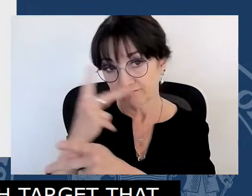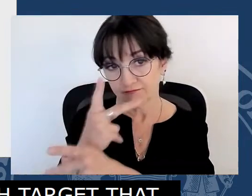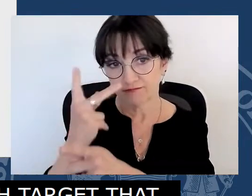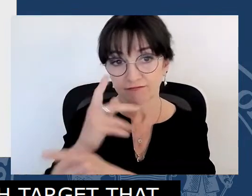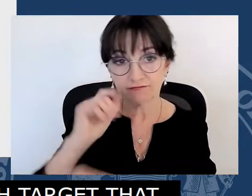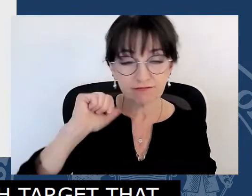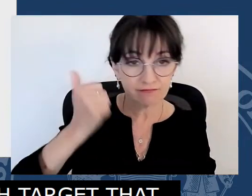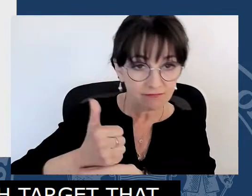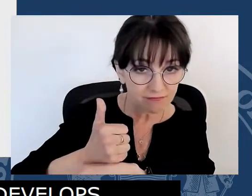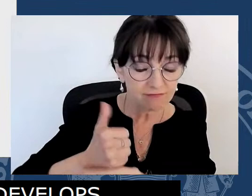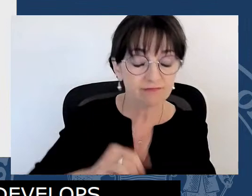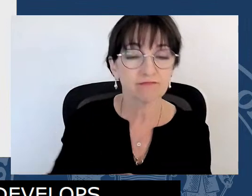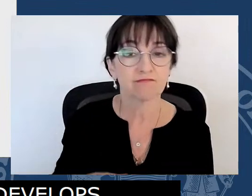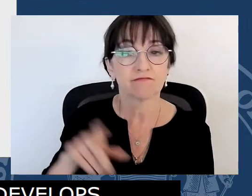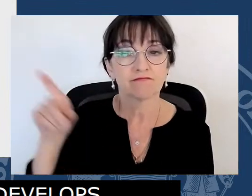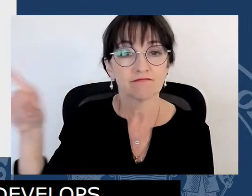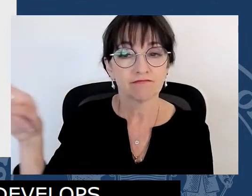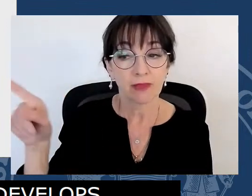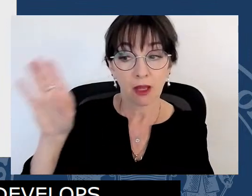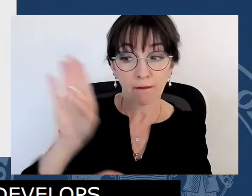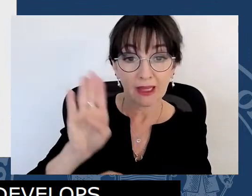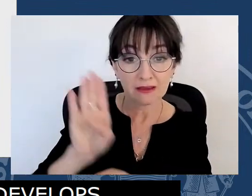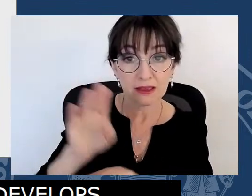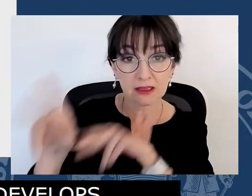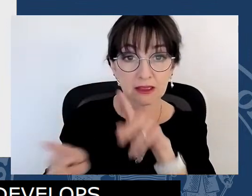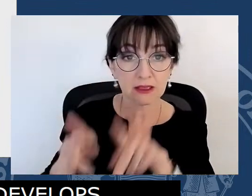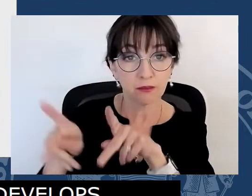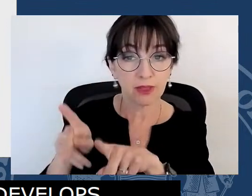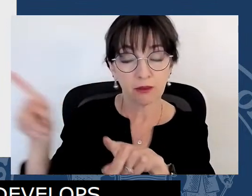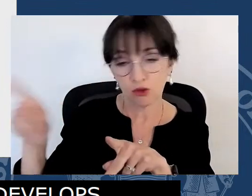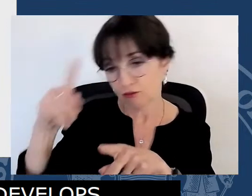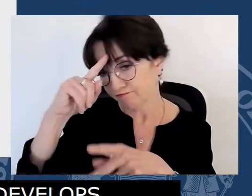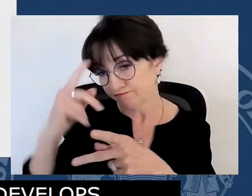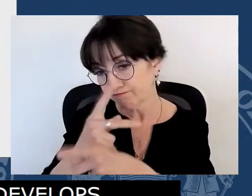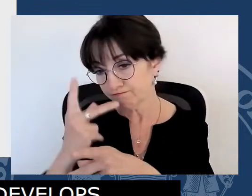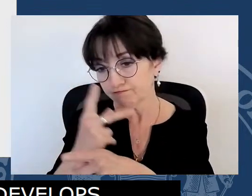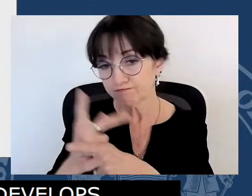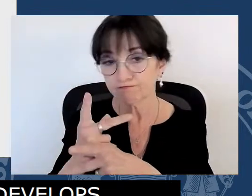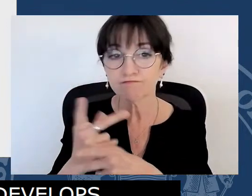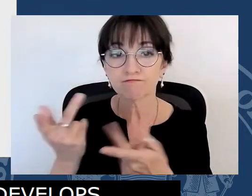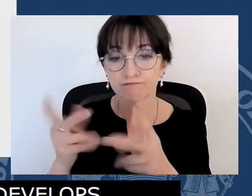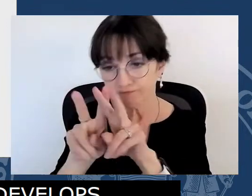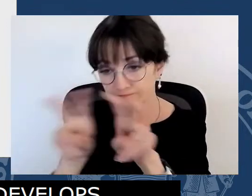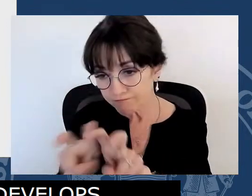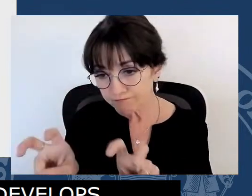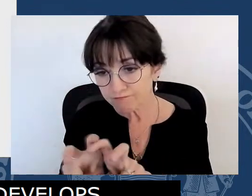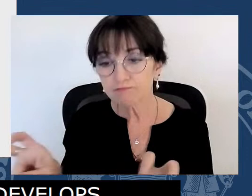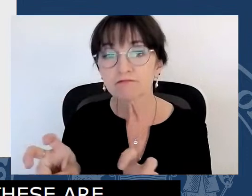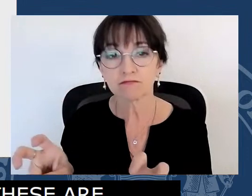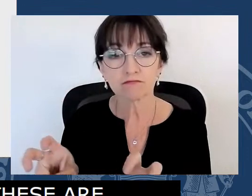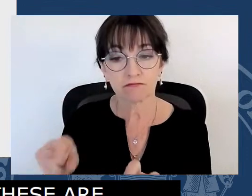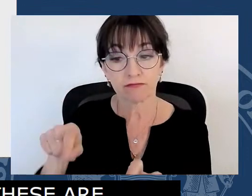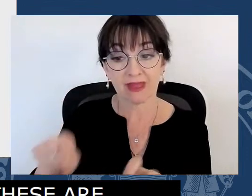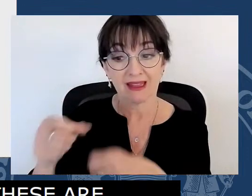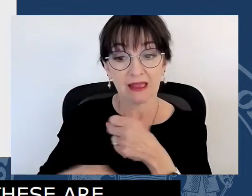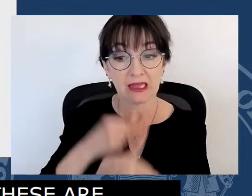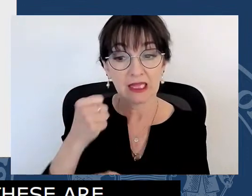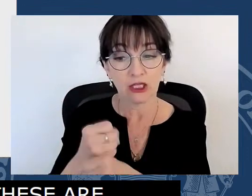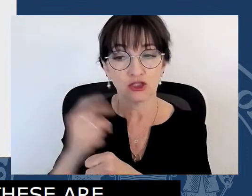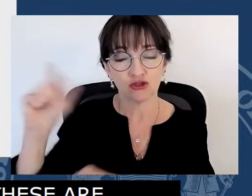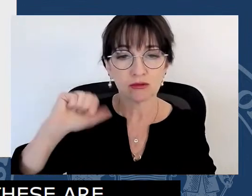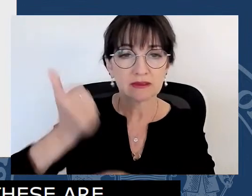are academics, these are business folks. They come up with a number. This year it was 6%, I want to say, 6.1.